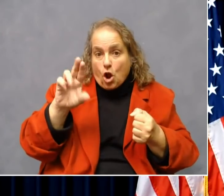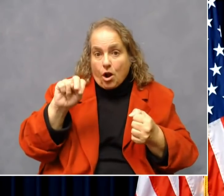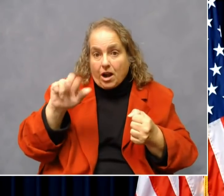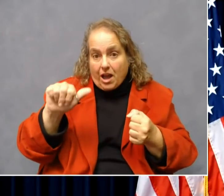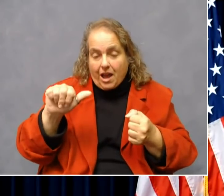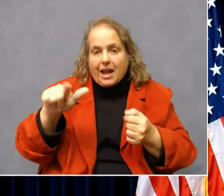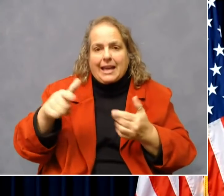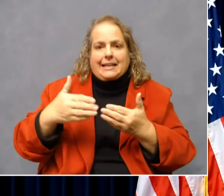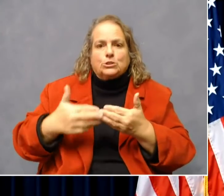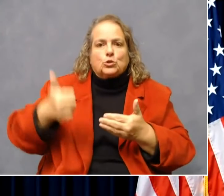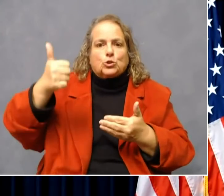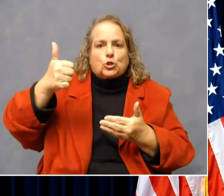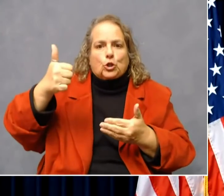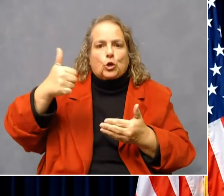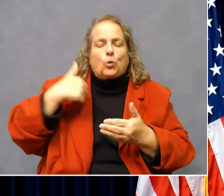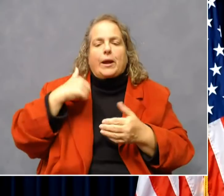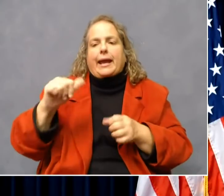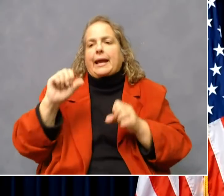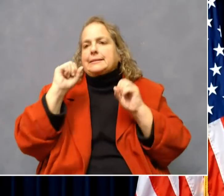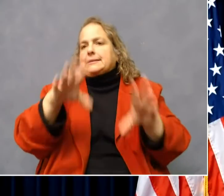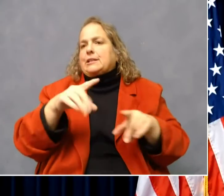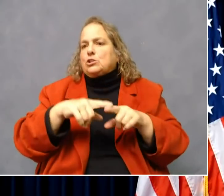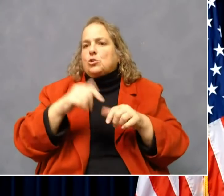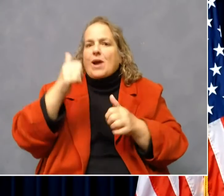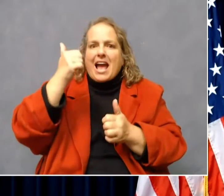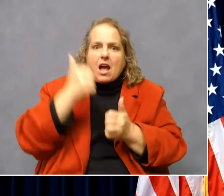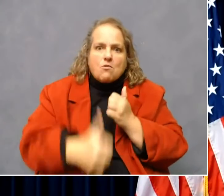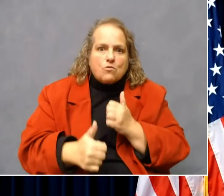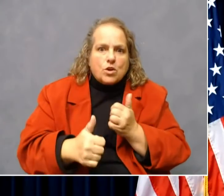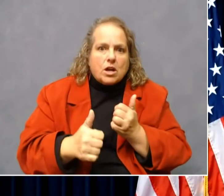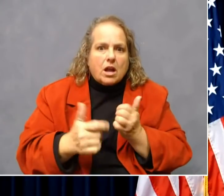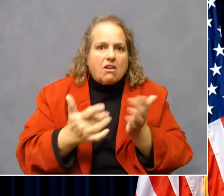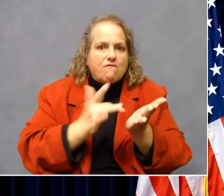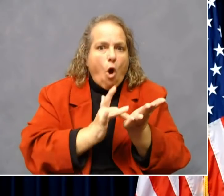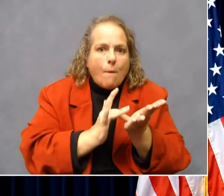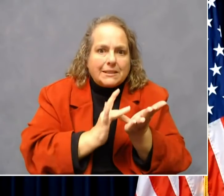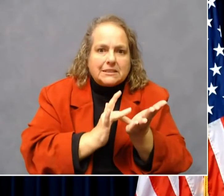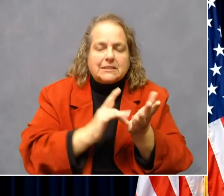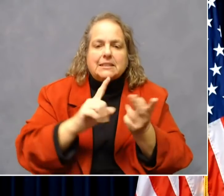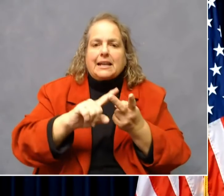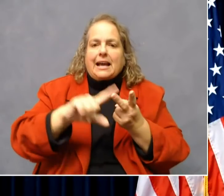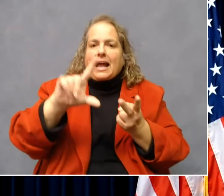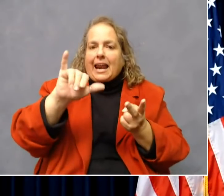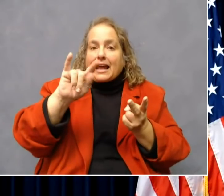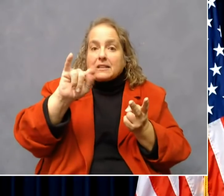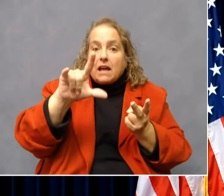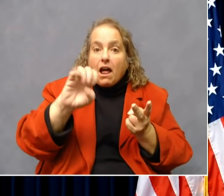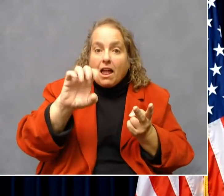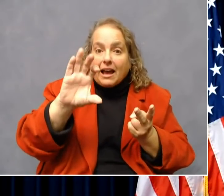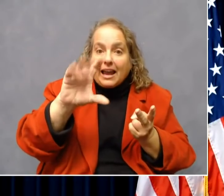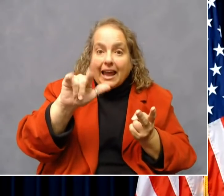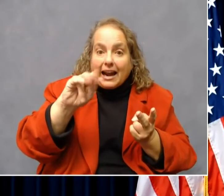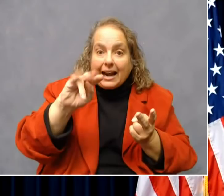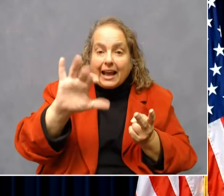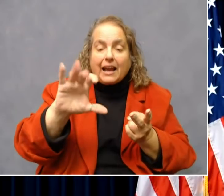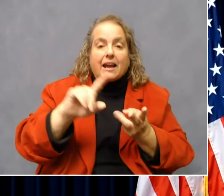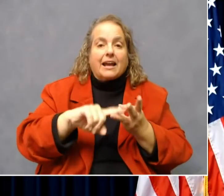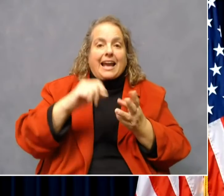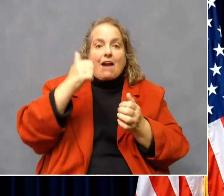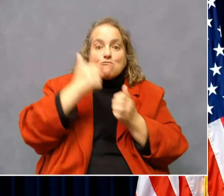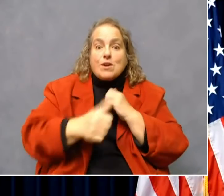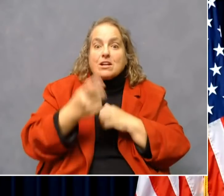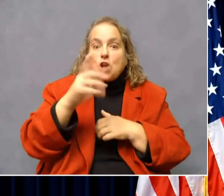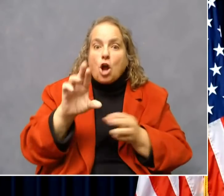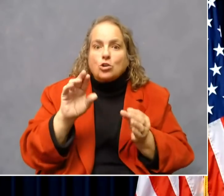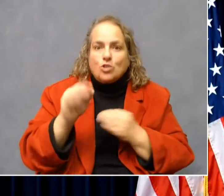pharmacy, every little clinic in a grocery store, every doctor's office typically has what it would need to